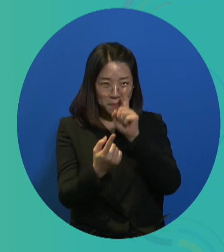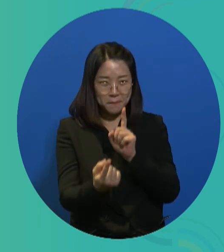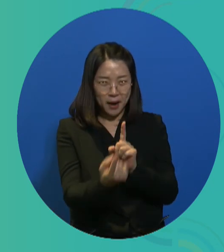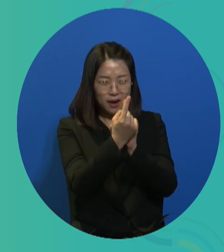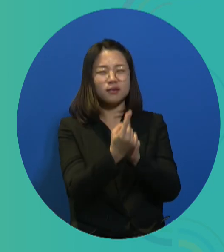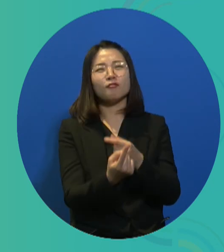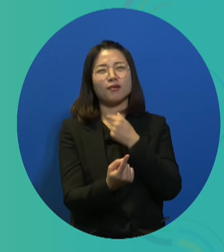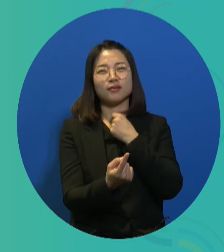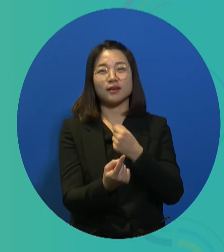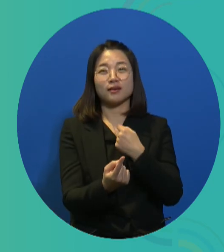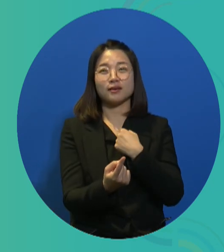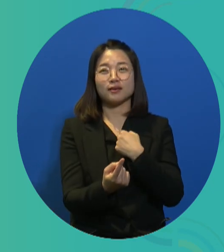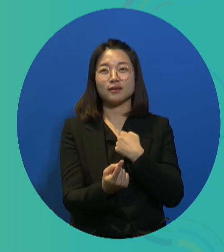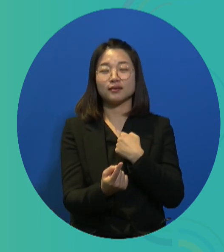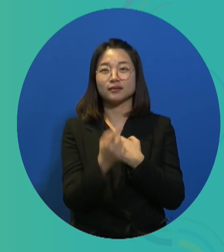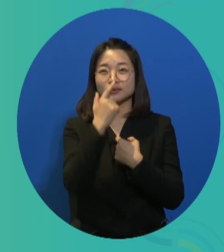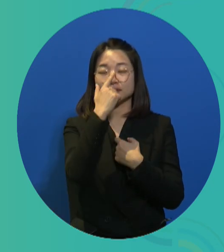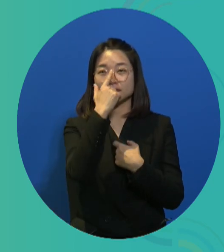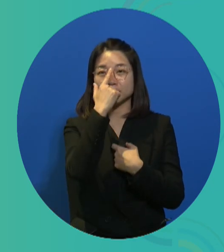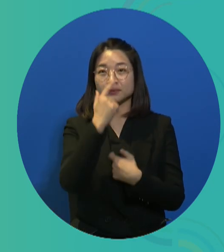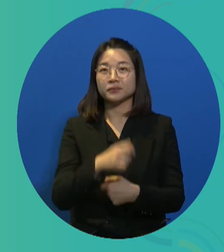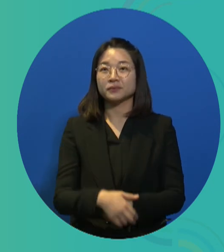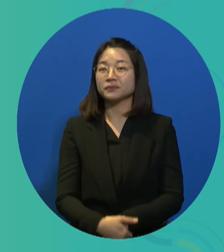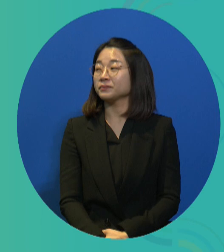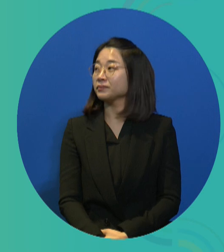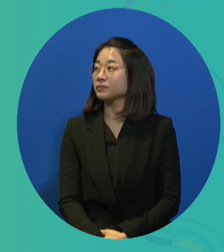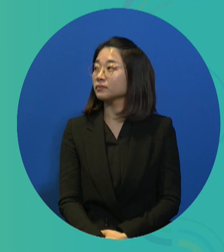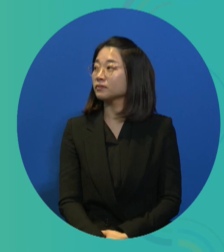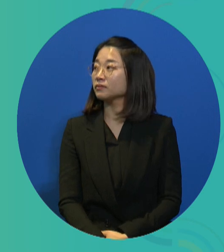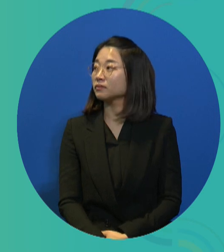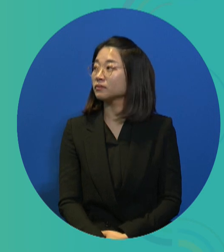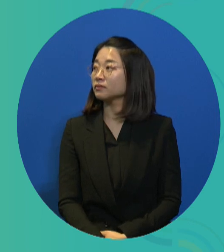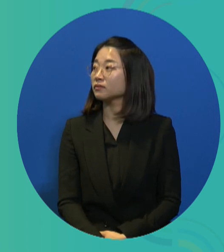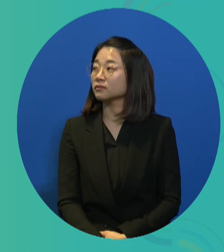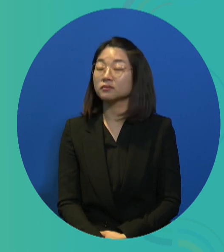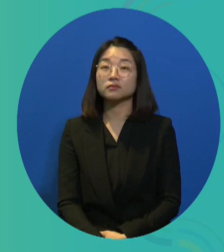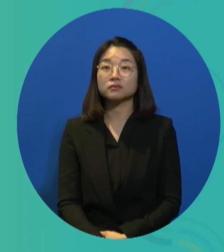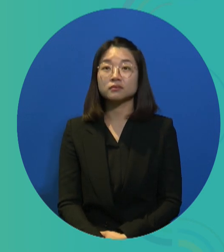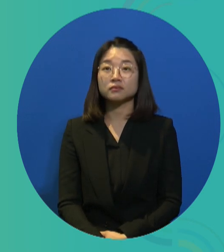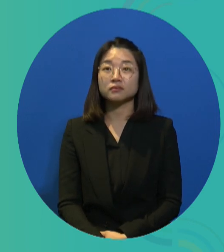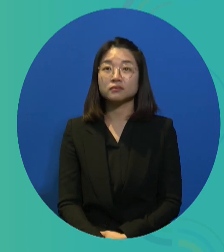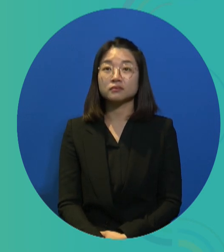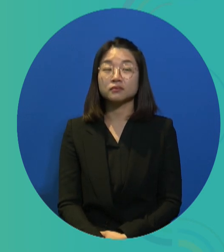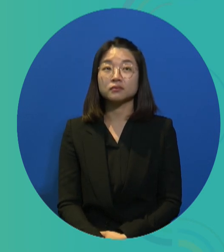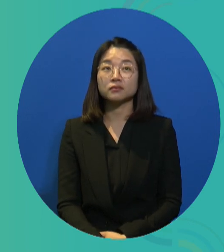disabled persons. I hope to be able to see them in person when the pandemic is over.